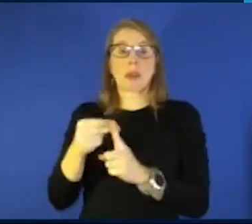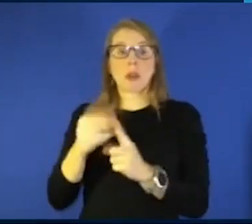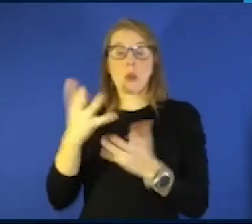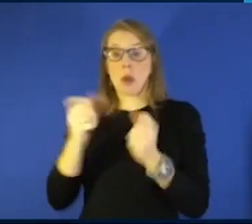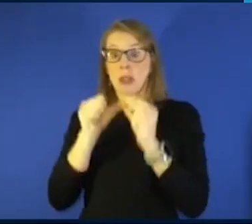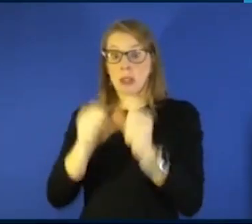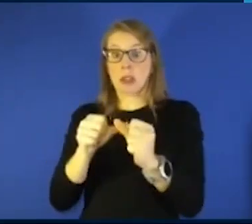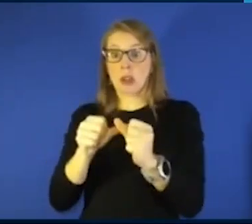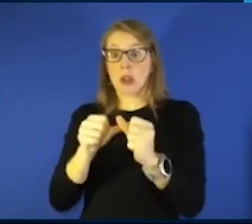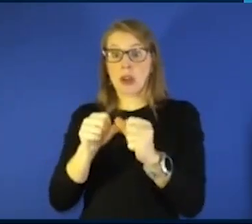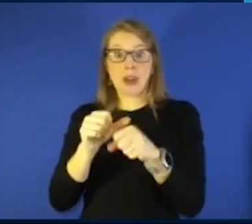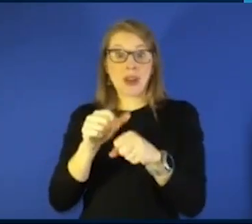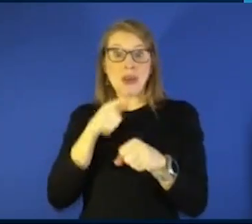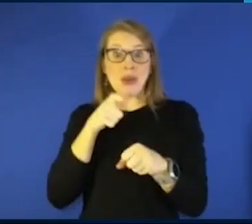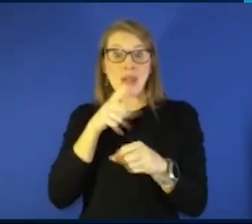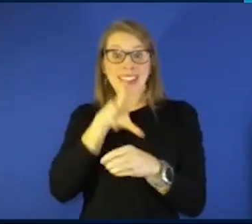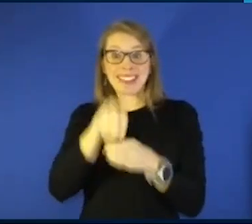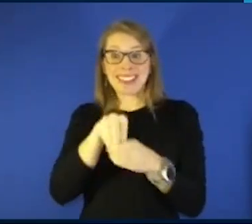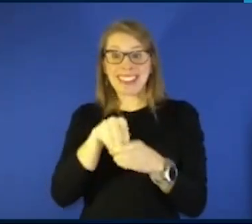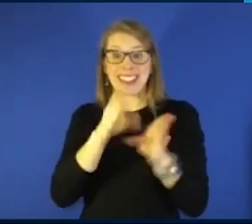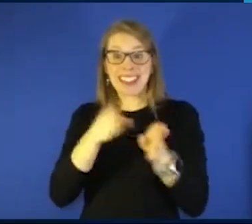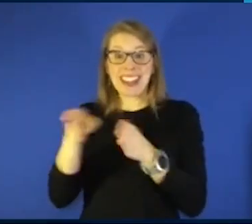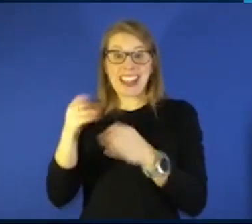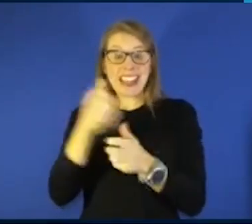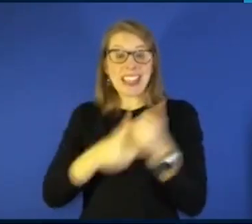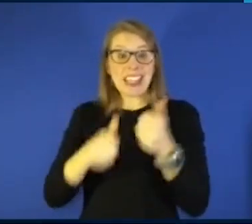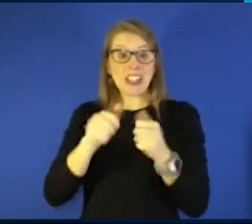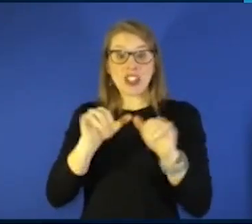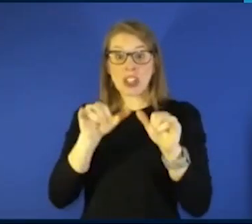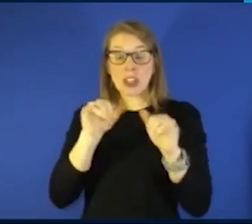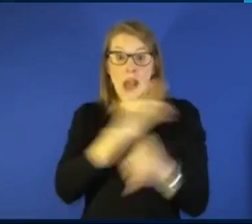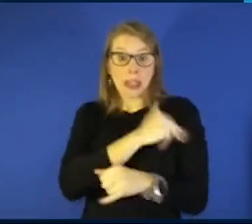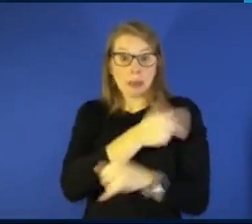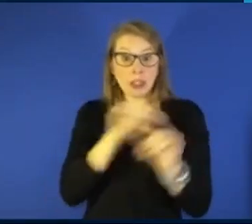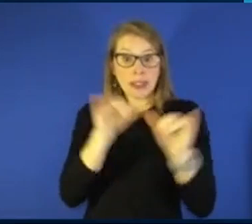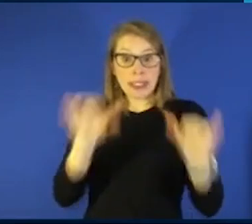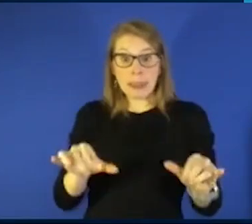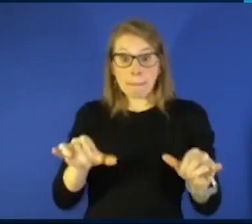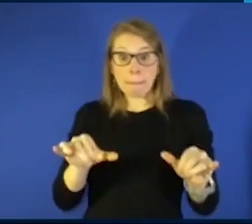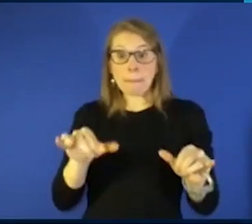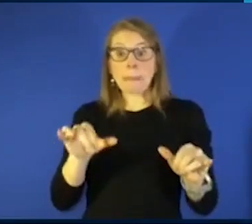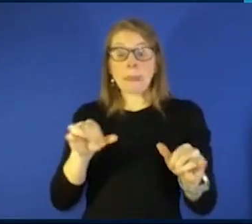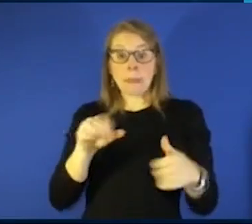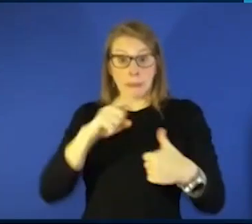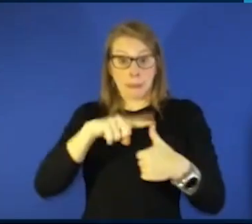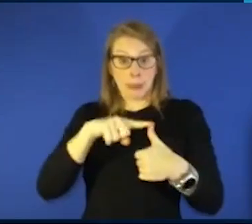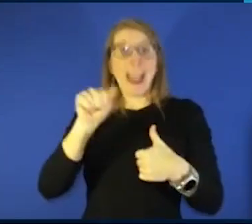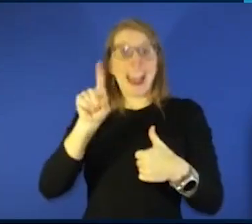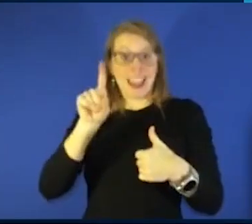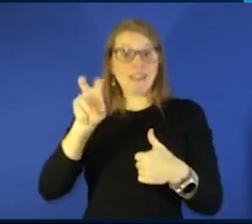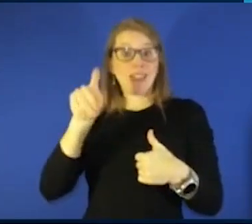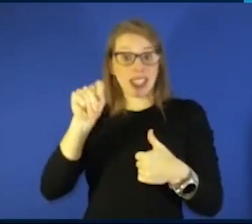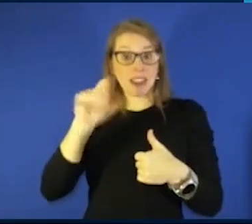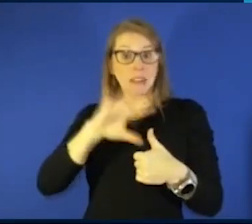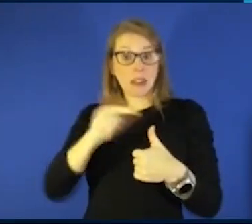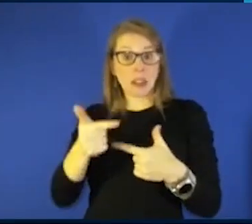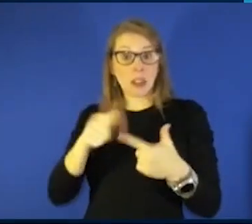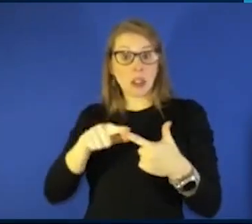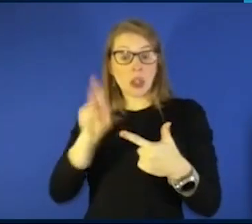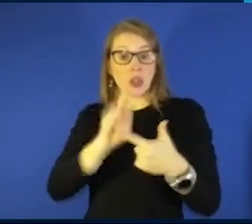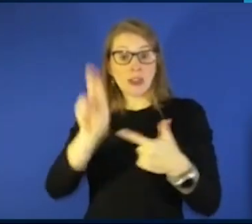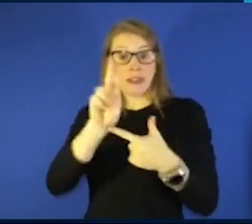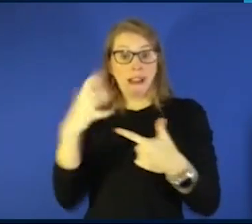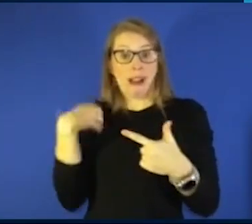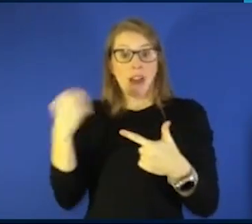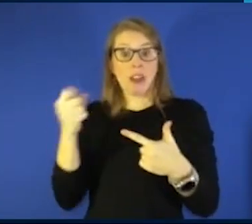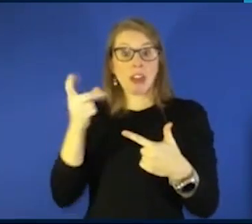call with each hospital system. So we have what's happening at Advent. What about University Health? Dr. Steele, what are you